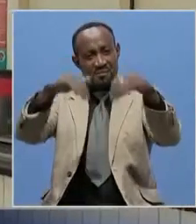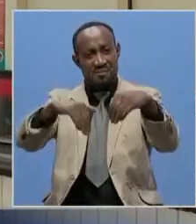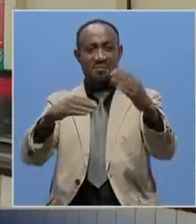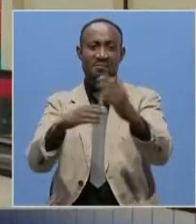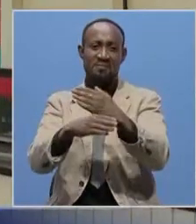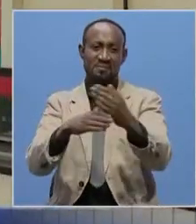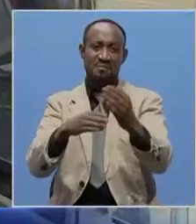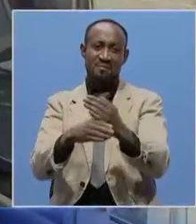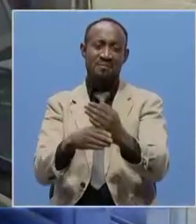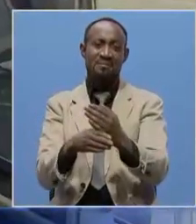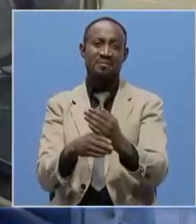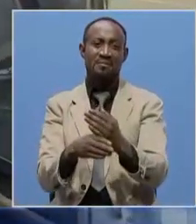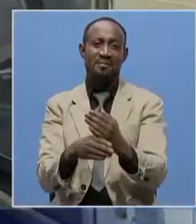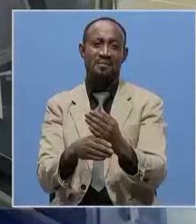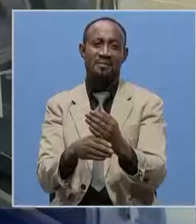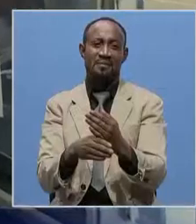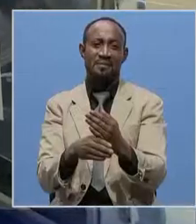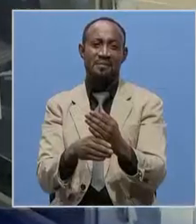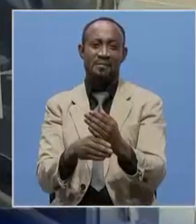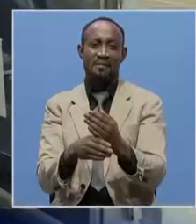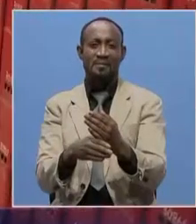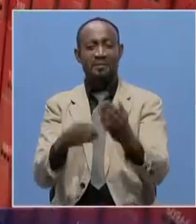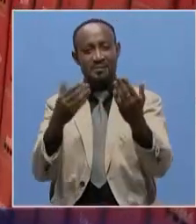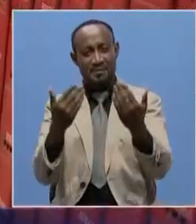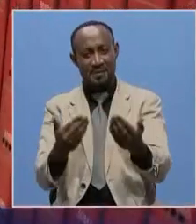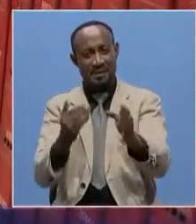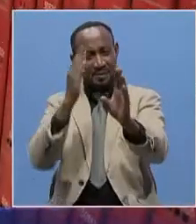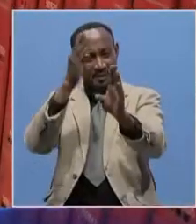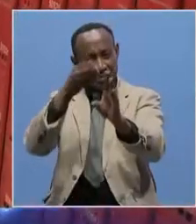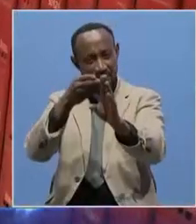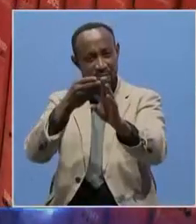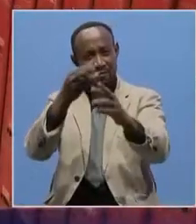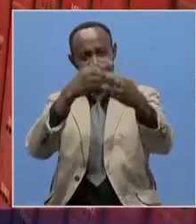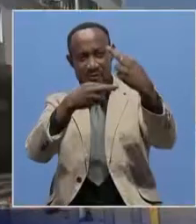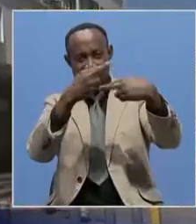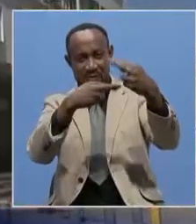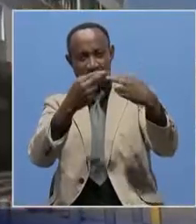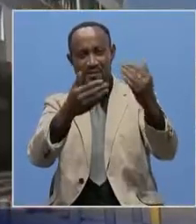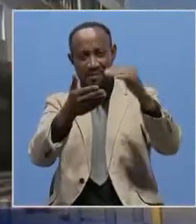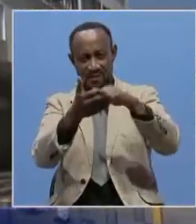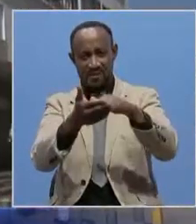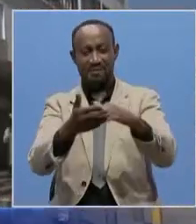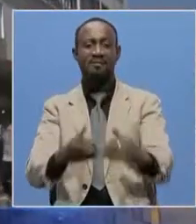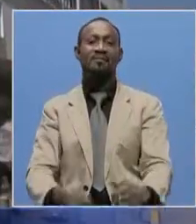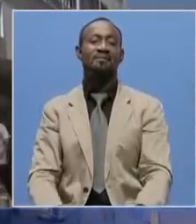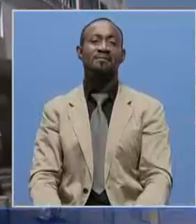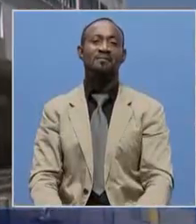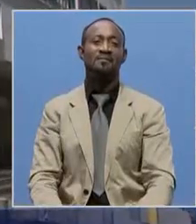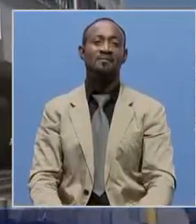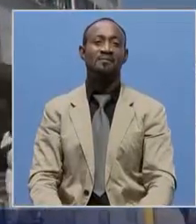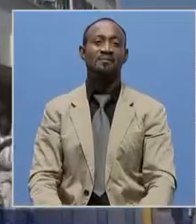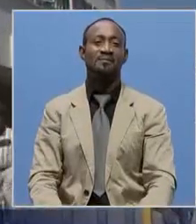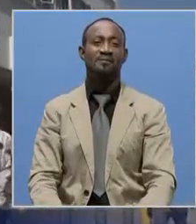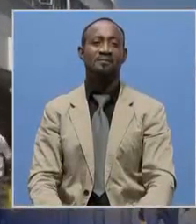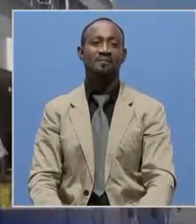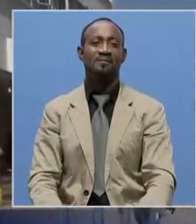digital disruption, which the Asseco Zambia joint venture targets at reversing. Brian Mwale, ZNBC